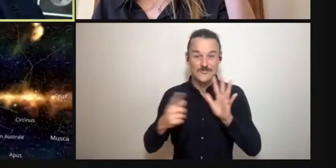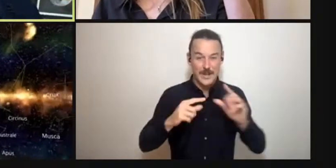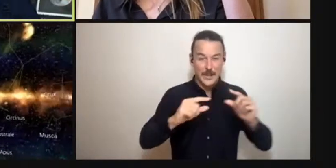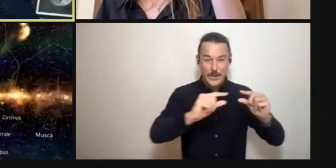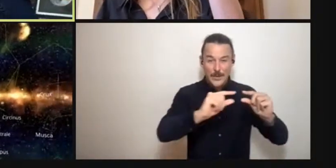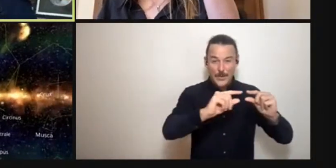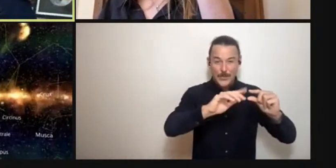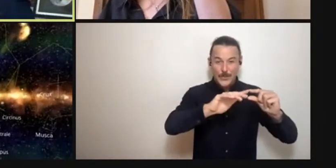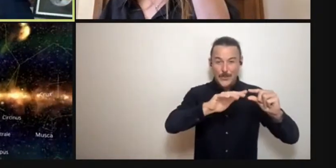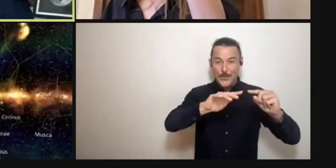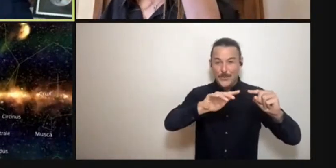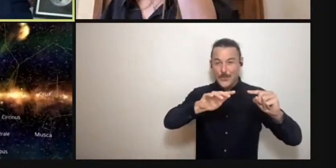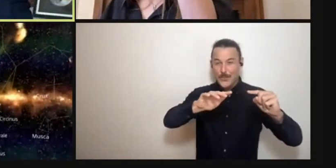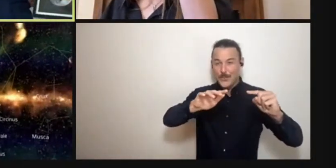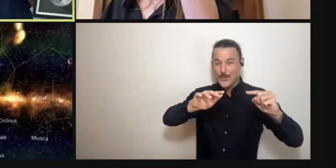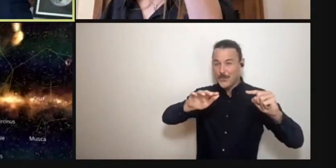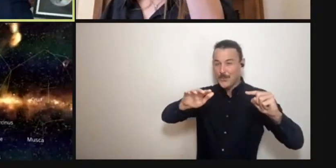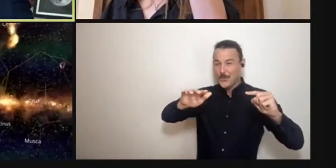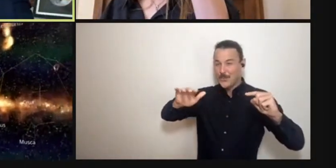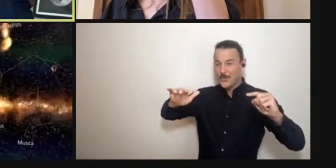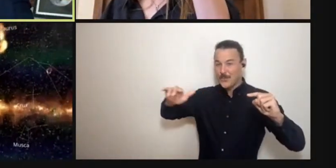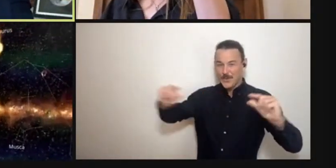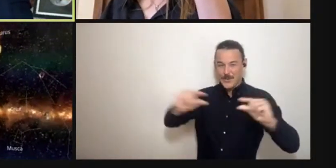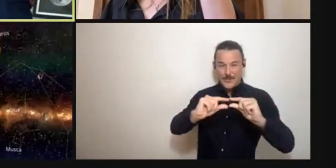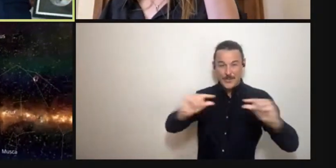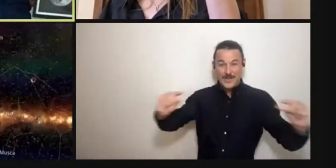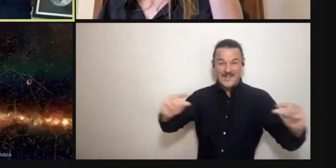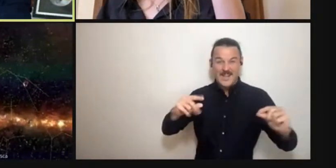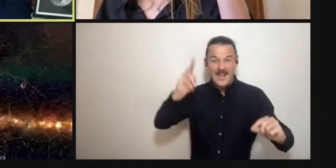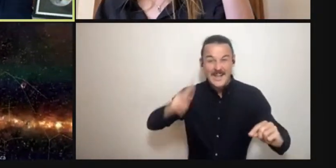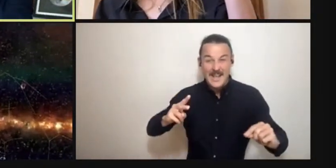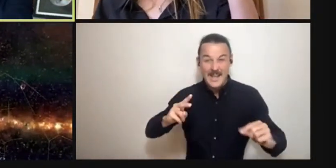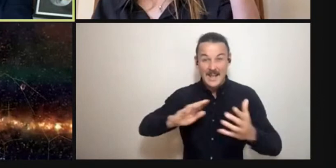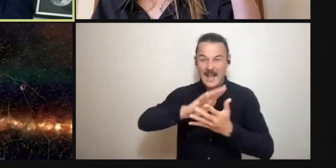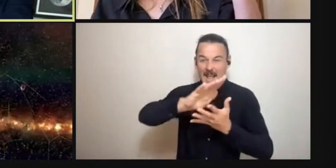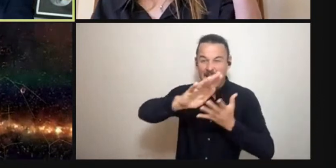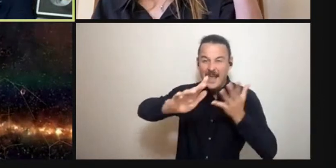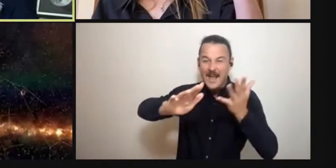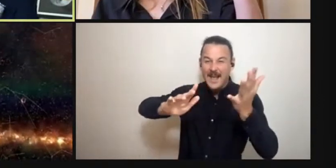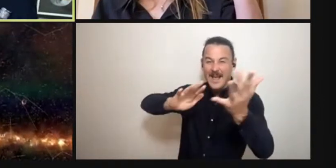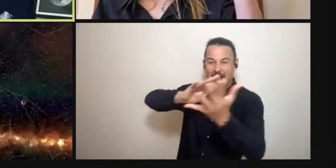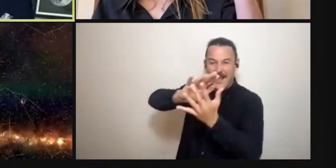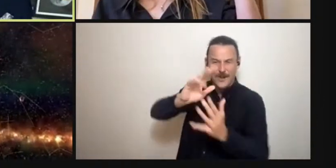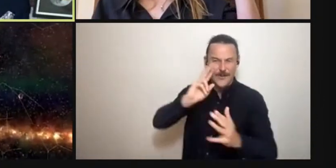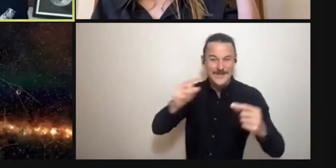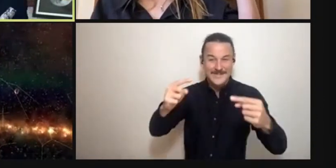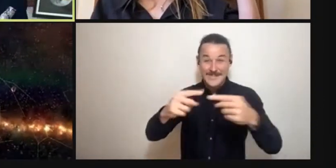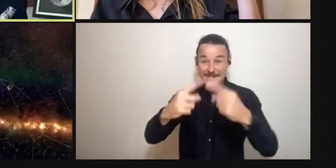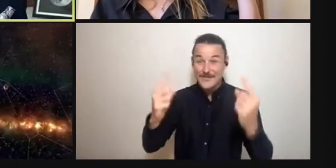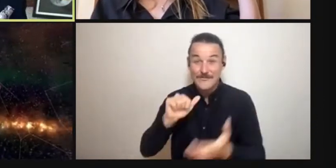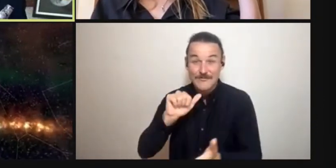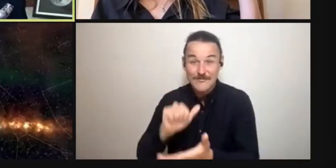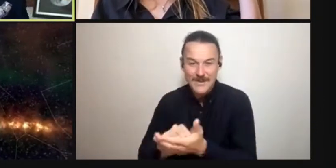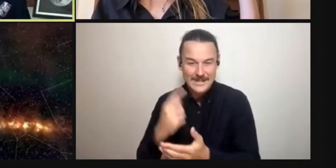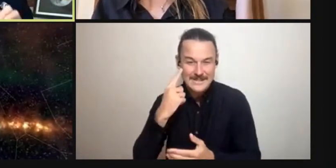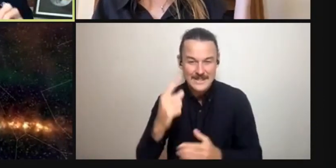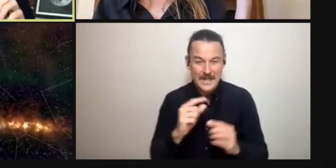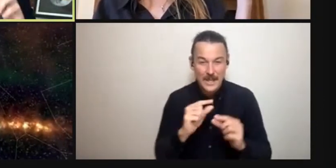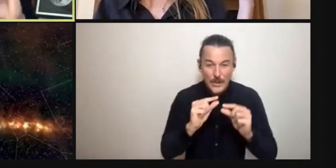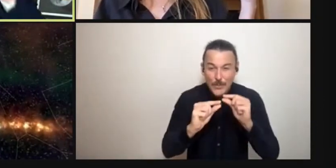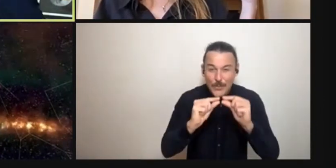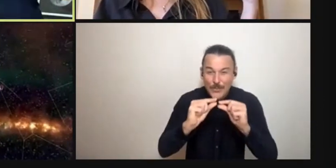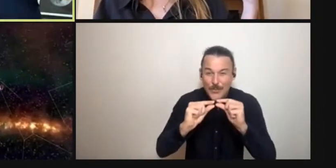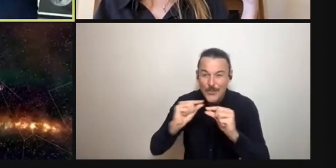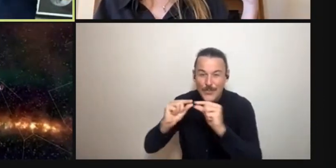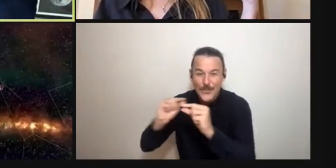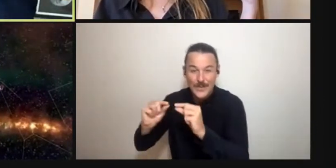different the galaxy looks. All these glowing dots, and in particular, if you can go, yes, just there,